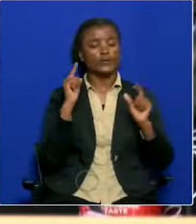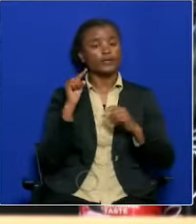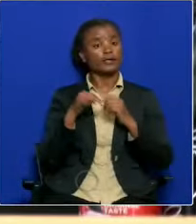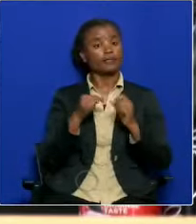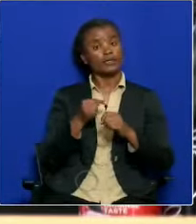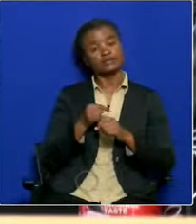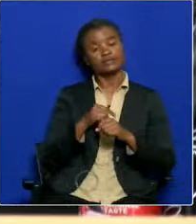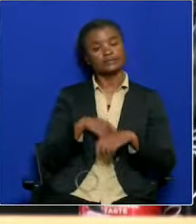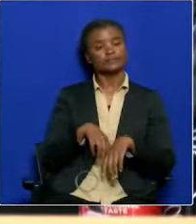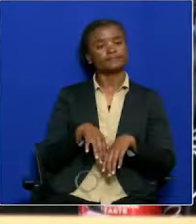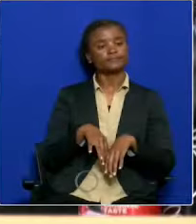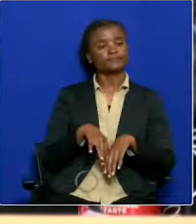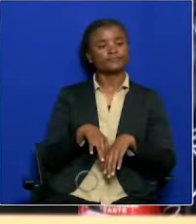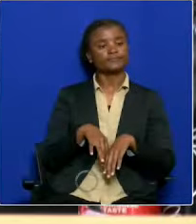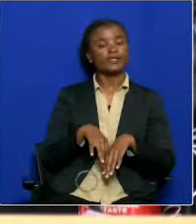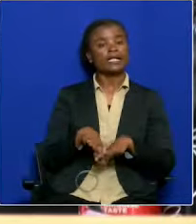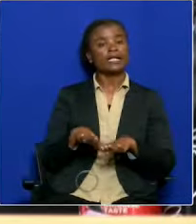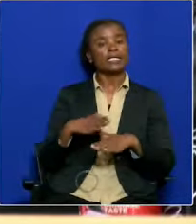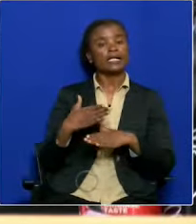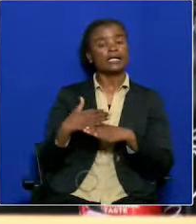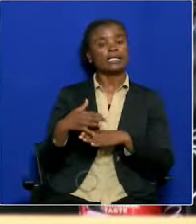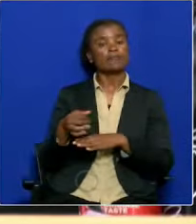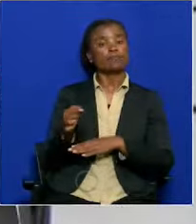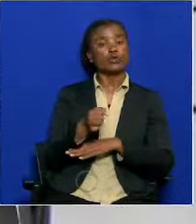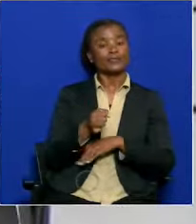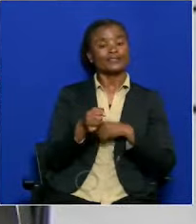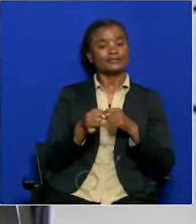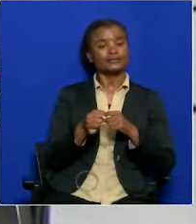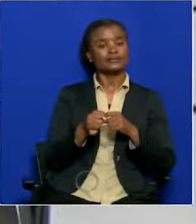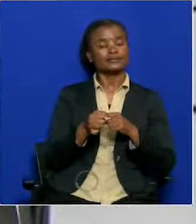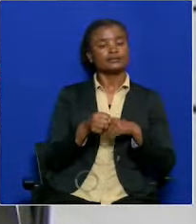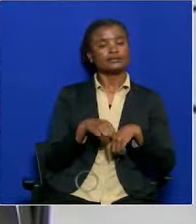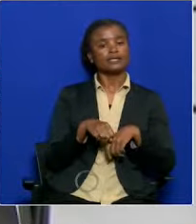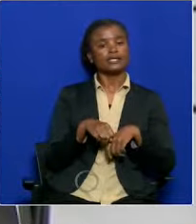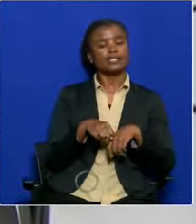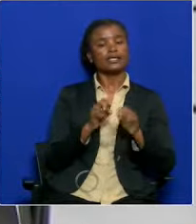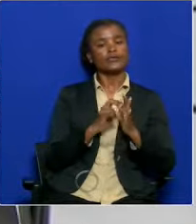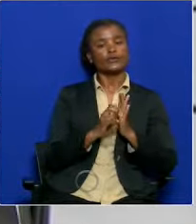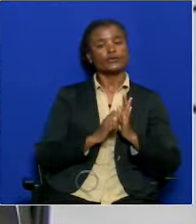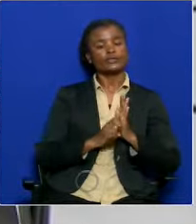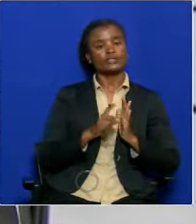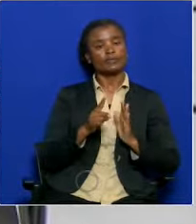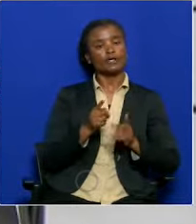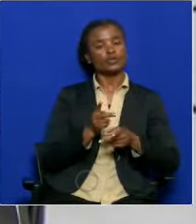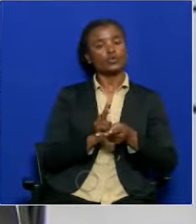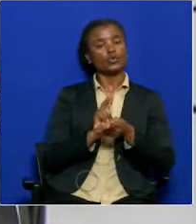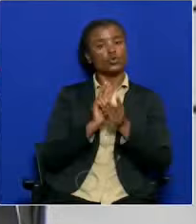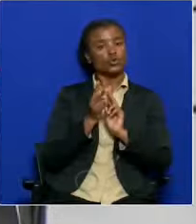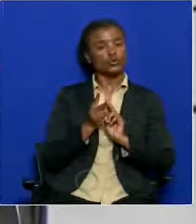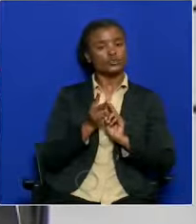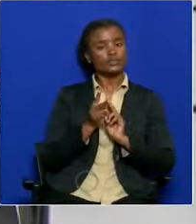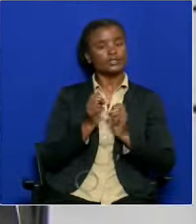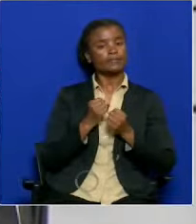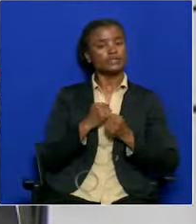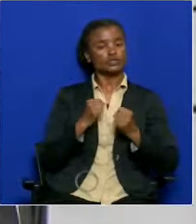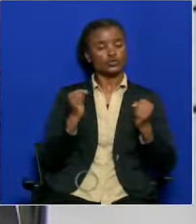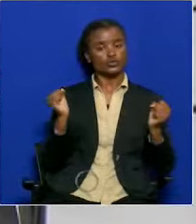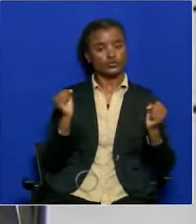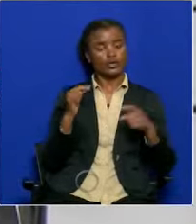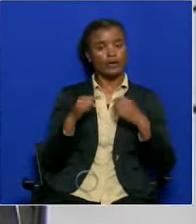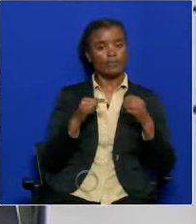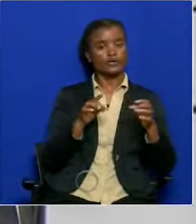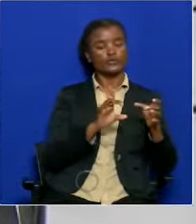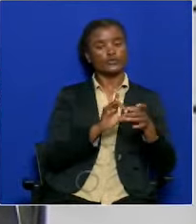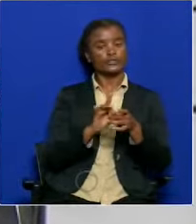that require disclosures of loans and benefits, particularly where there's a relationship between the service and this